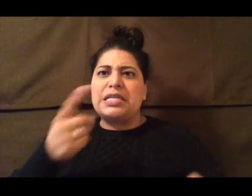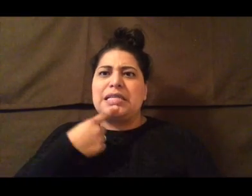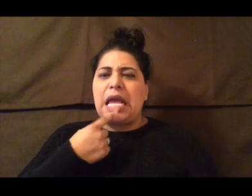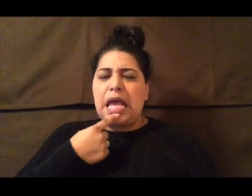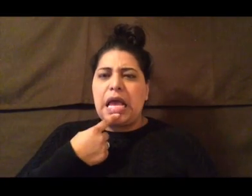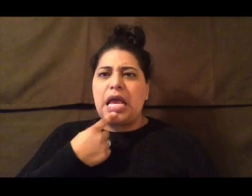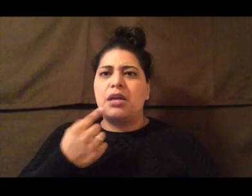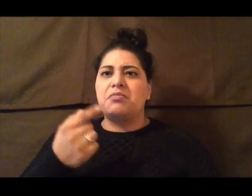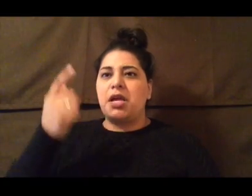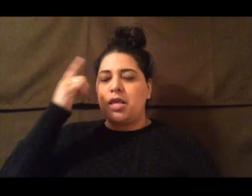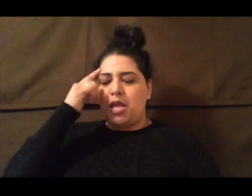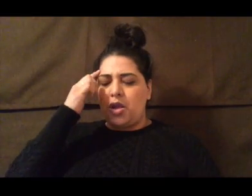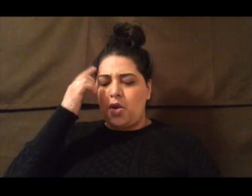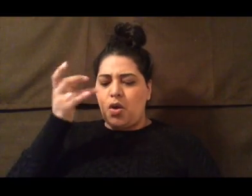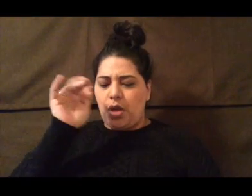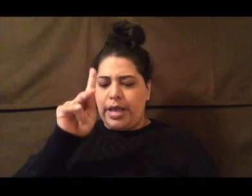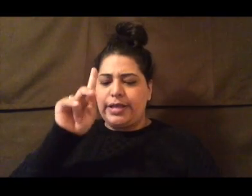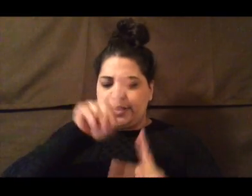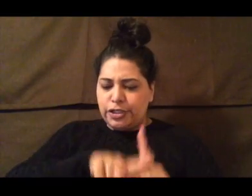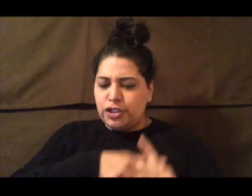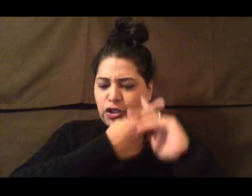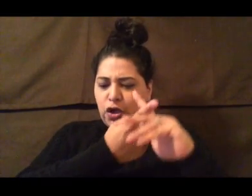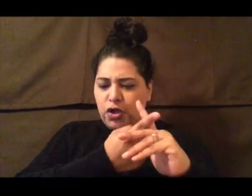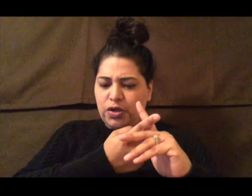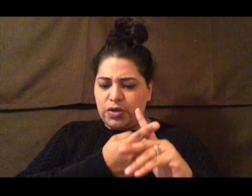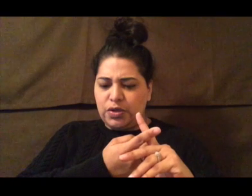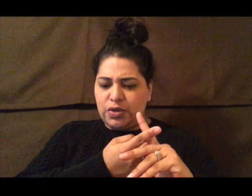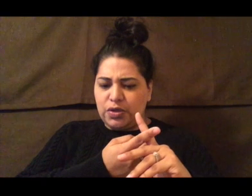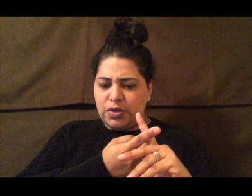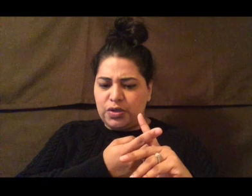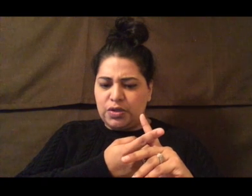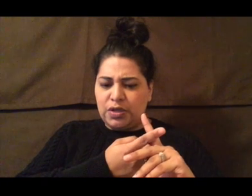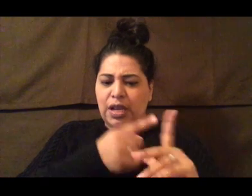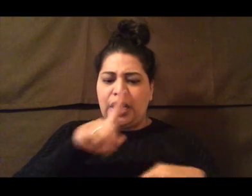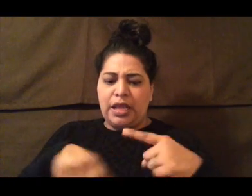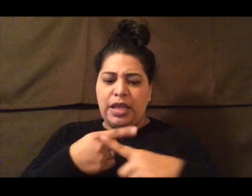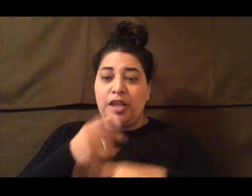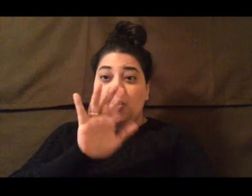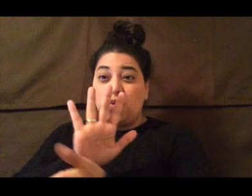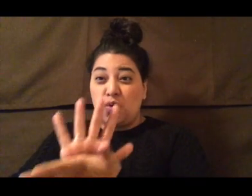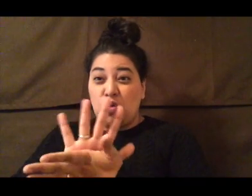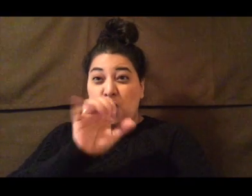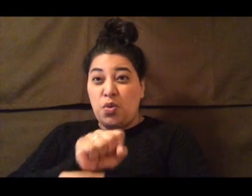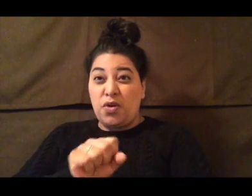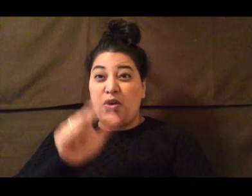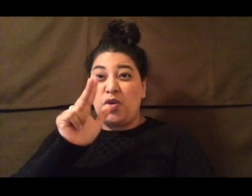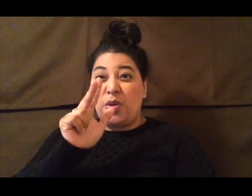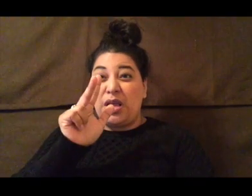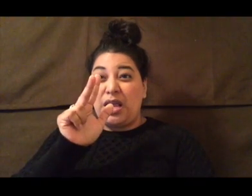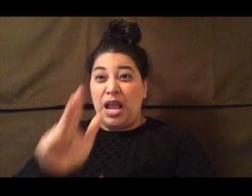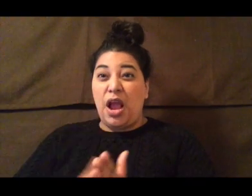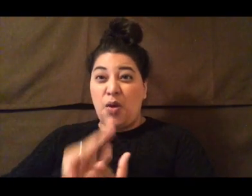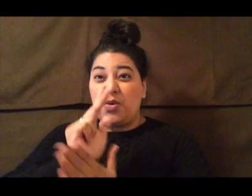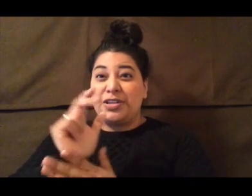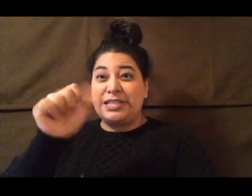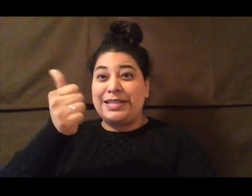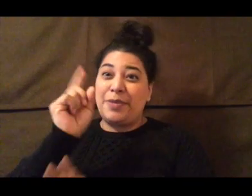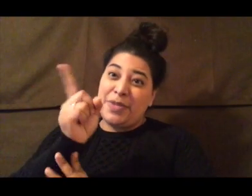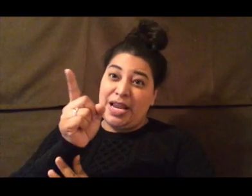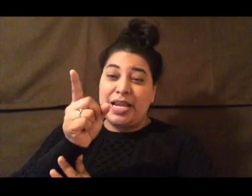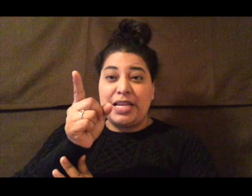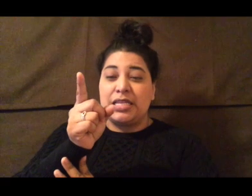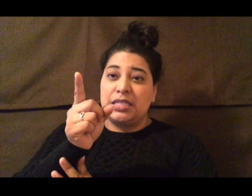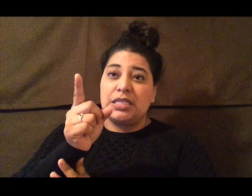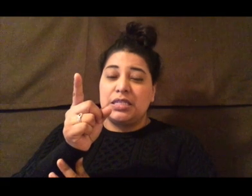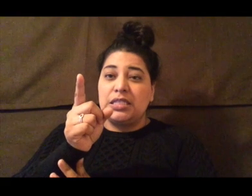story says is happening, I'm thinking, okay, he starts and then he does schoolwork for 3 hours,